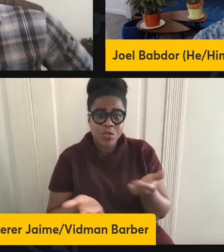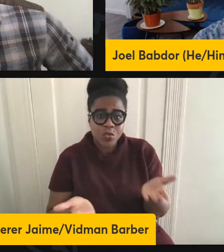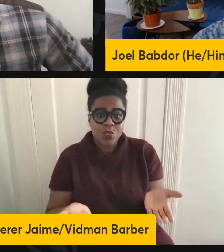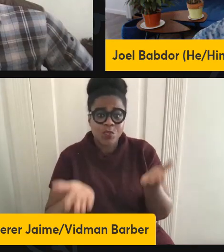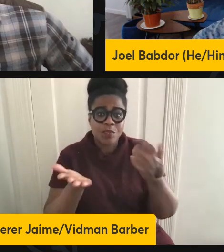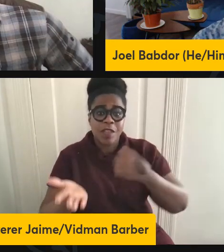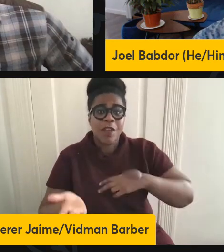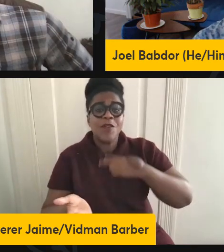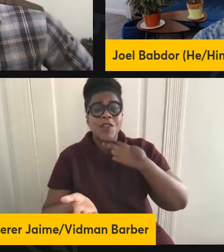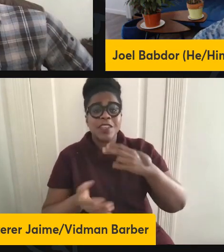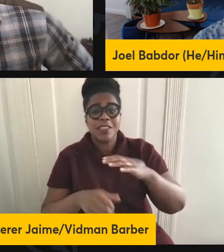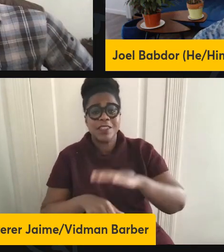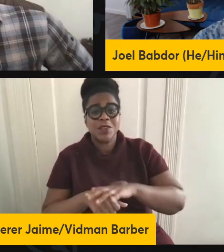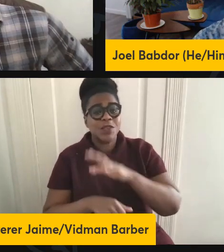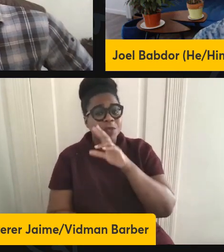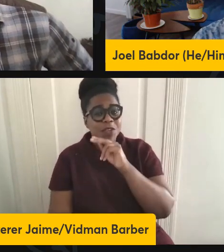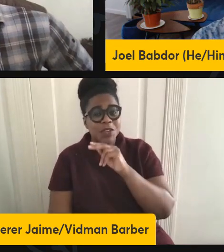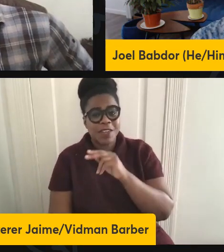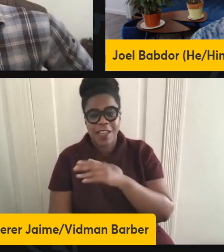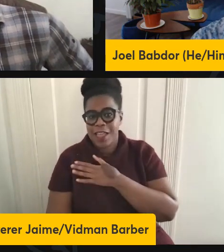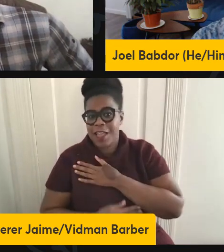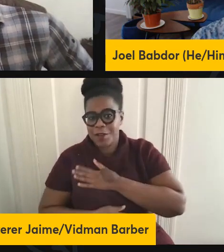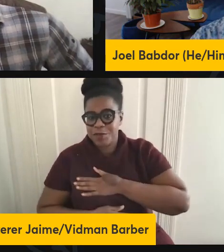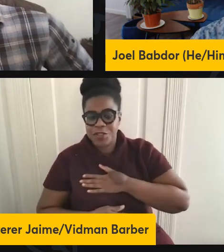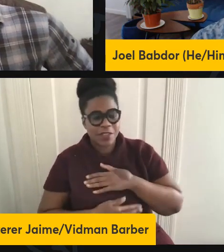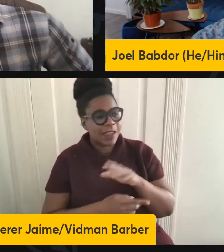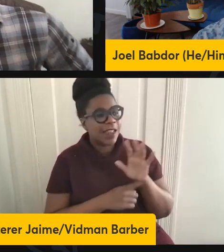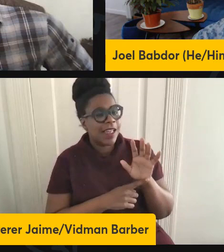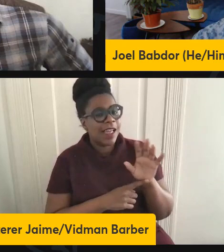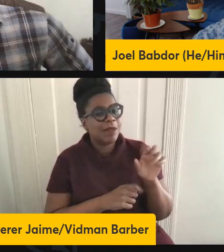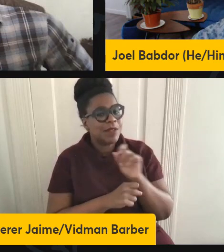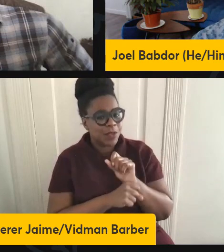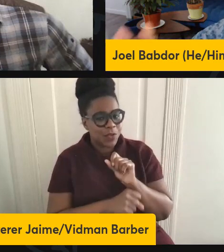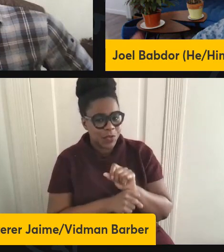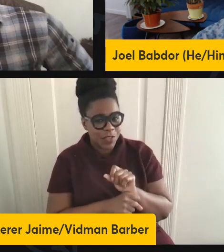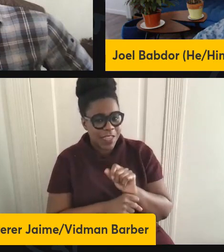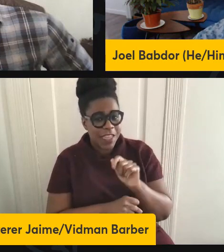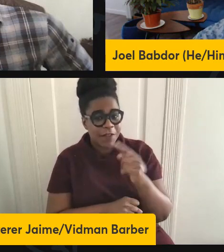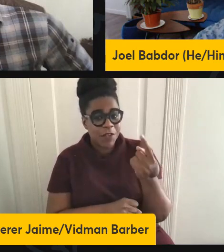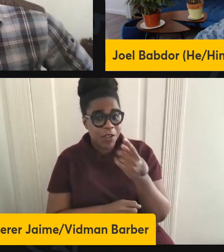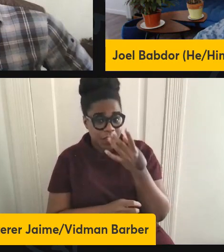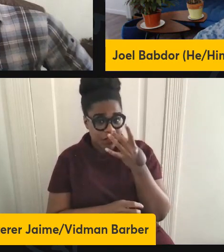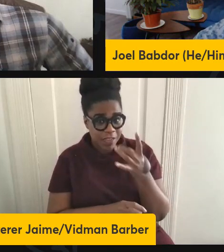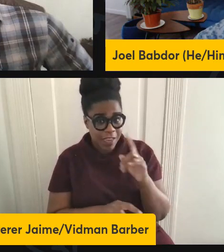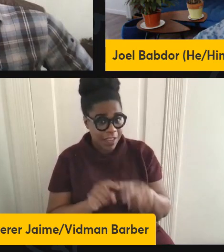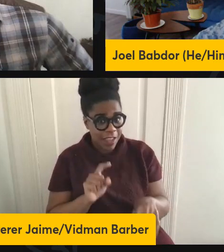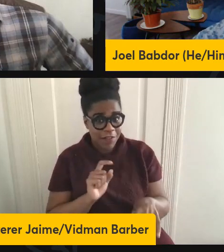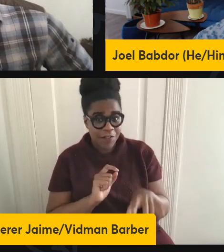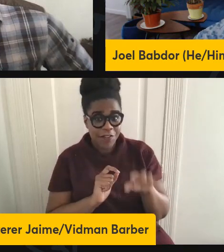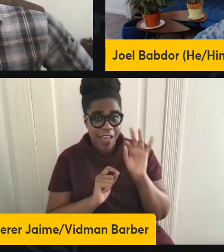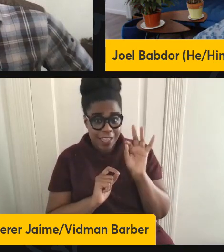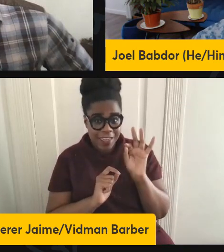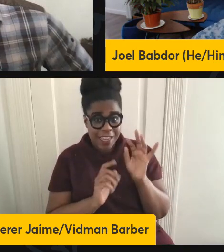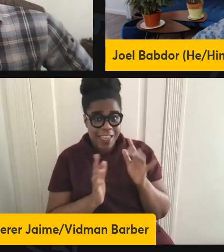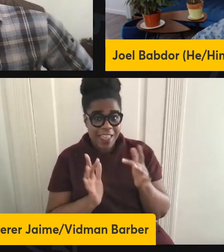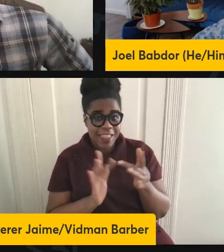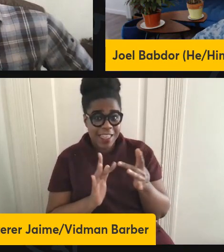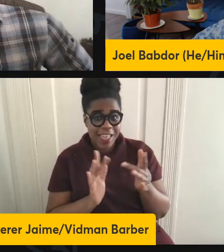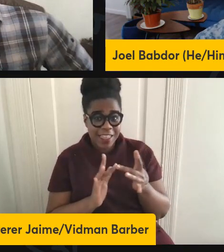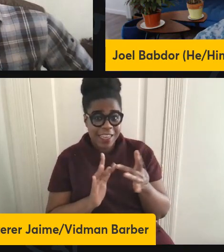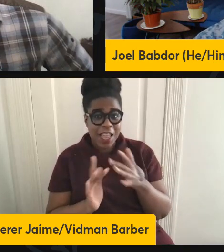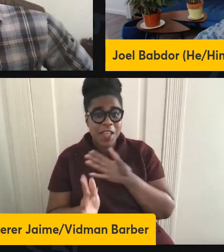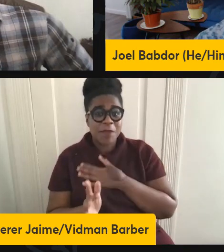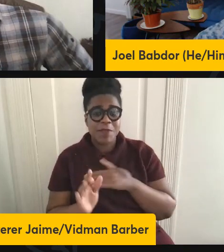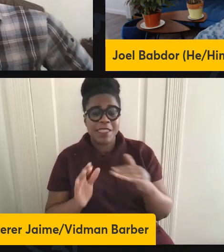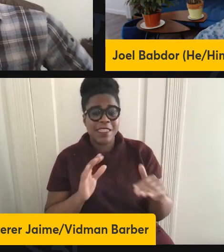So I truly appreciate it. Absolutely. And if someone is interested and cannot find, the contact of Cornelius, please shoot an